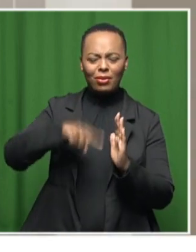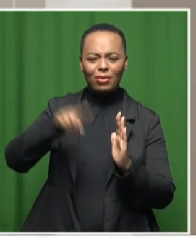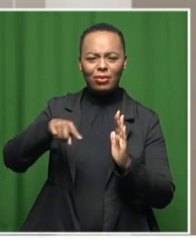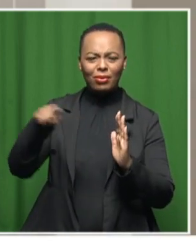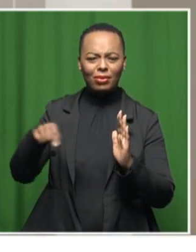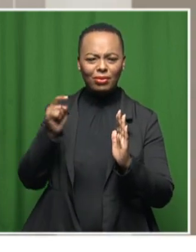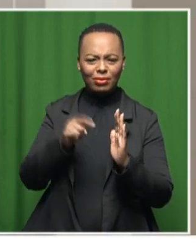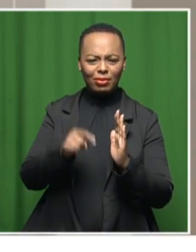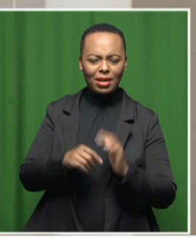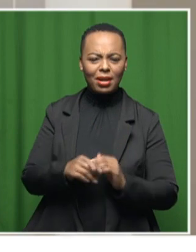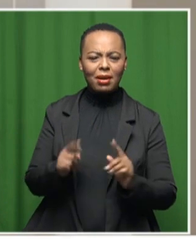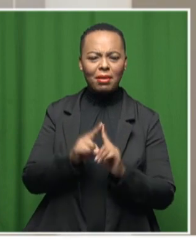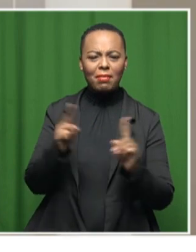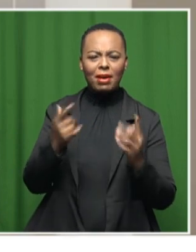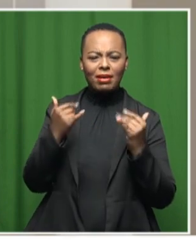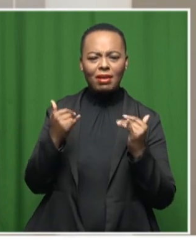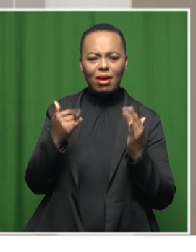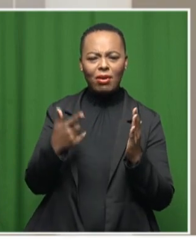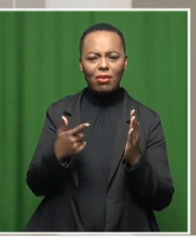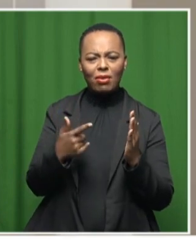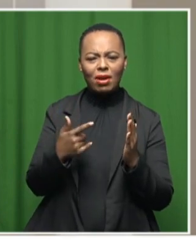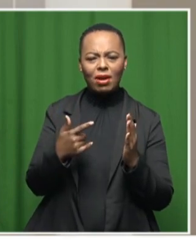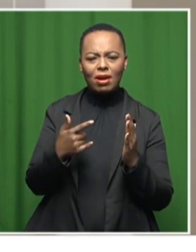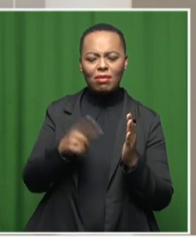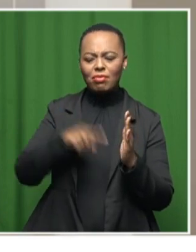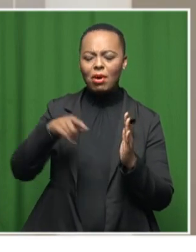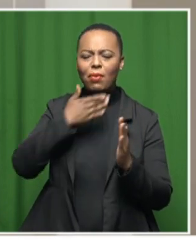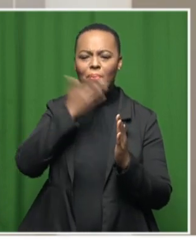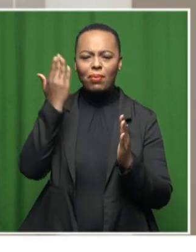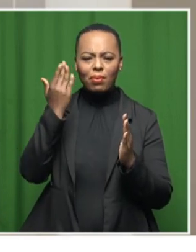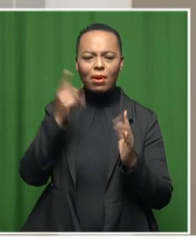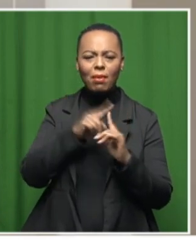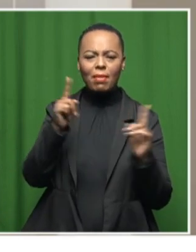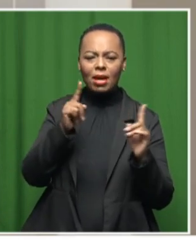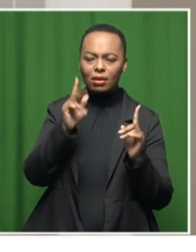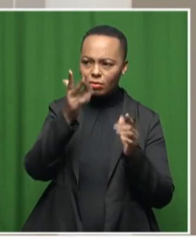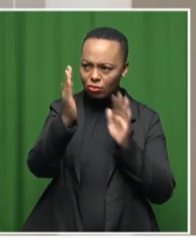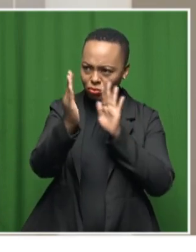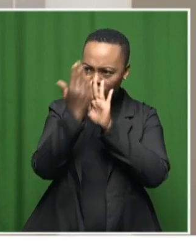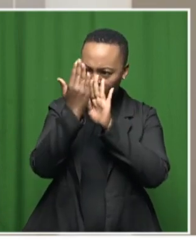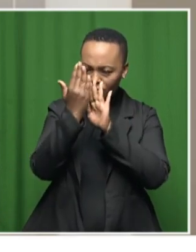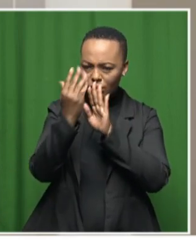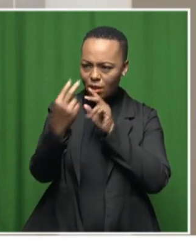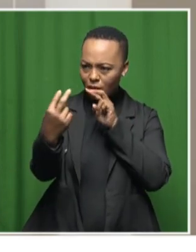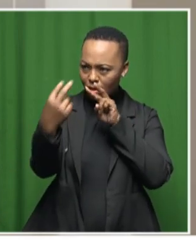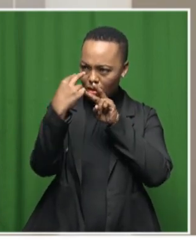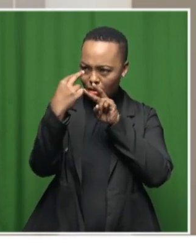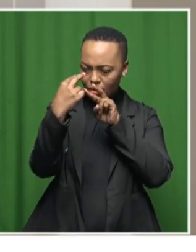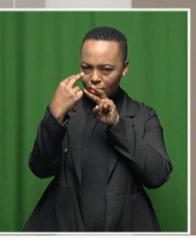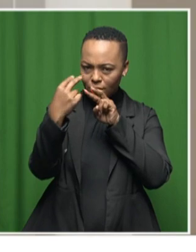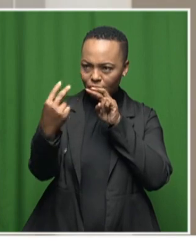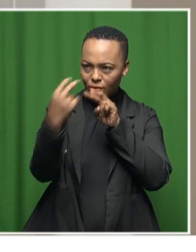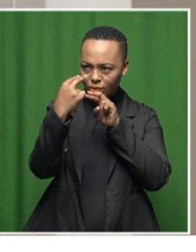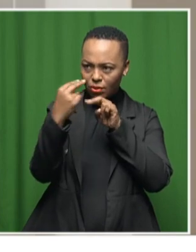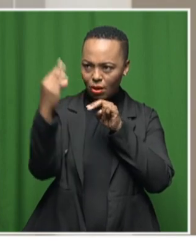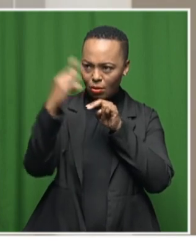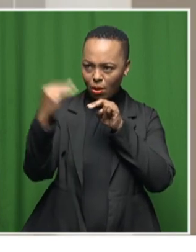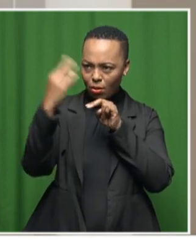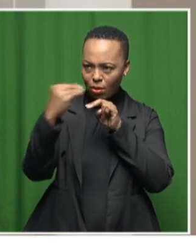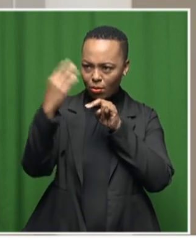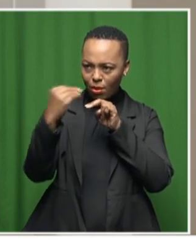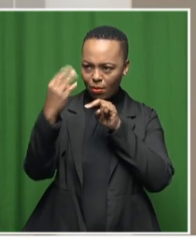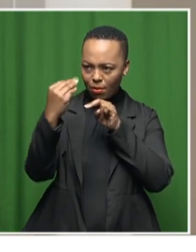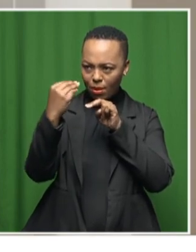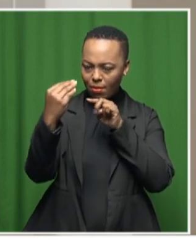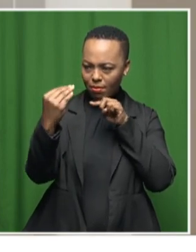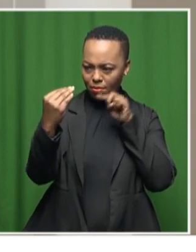get it. Well, you don't have any control, and neither do I, and anybody else for that matter, can